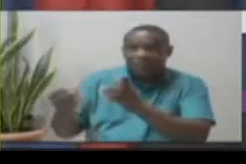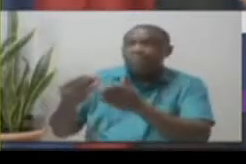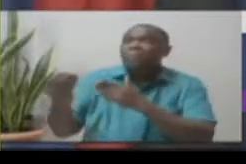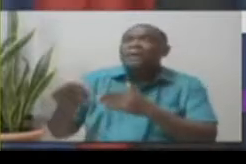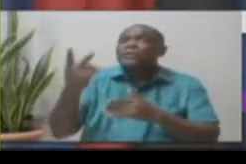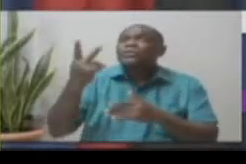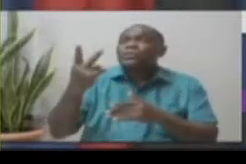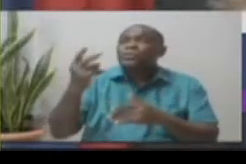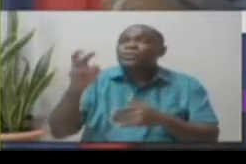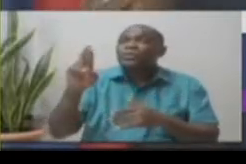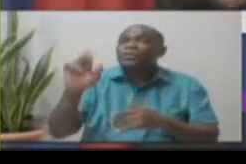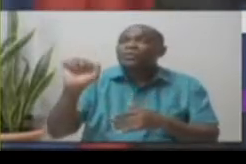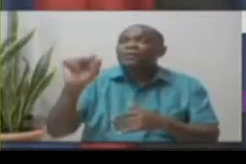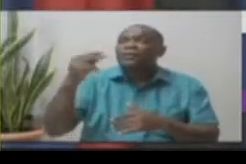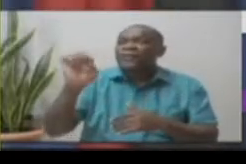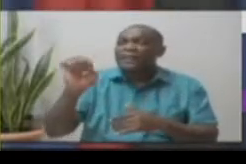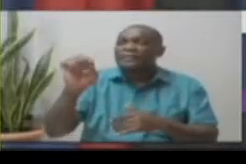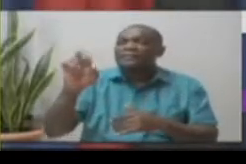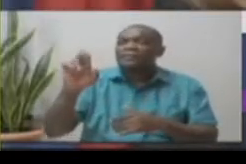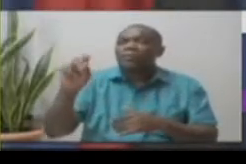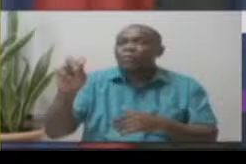same